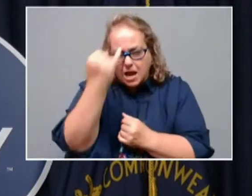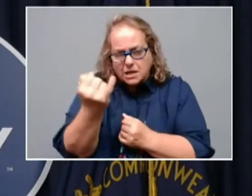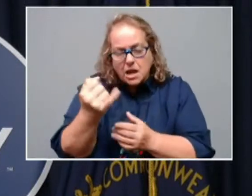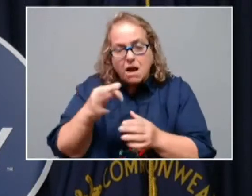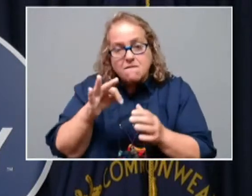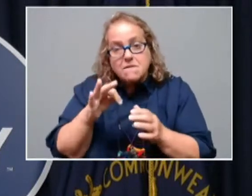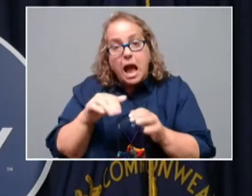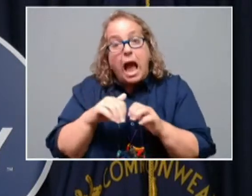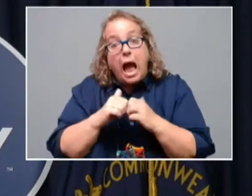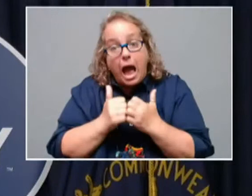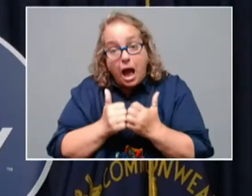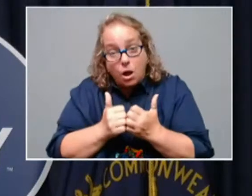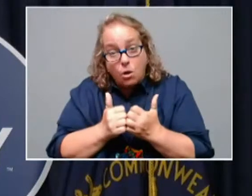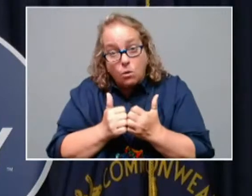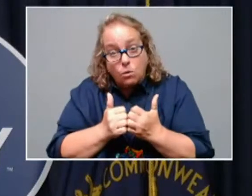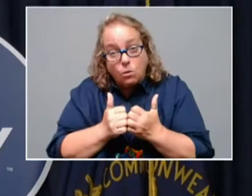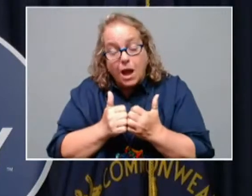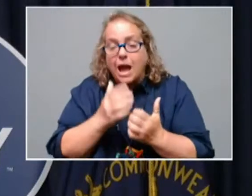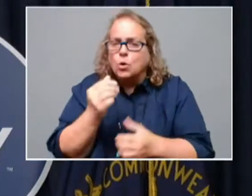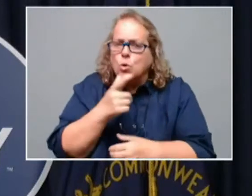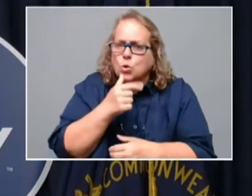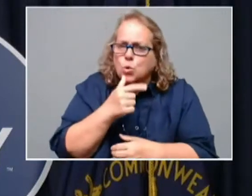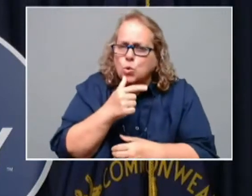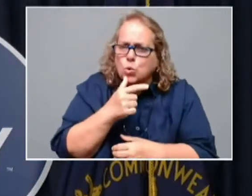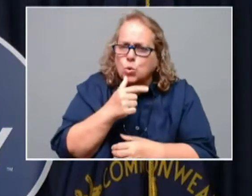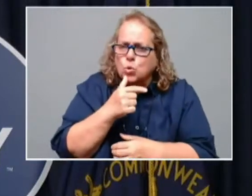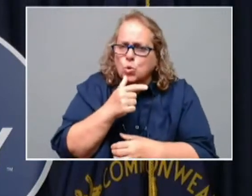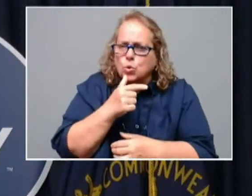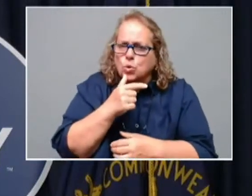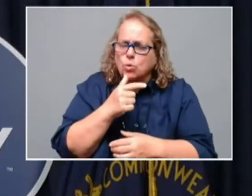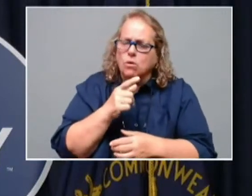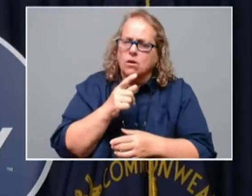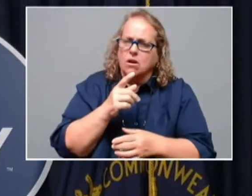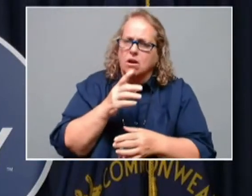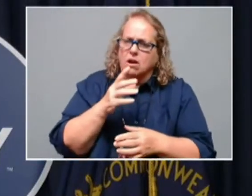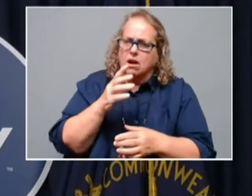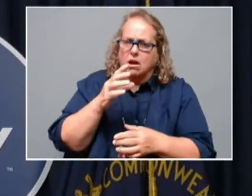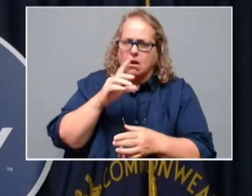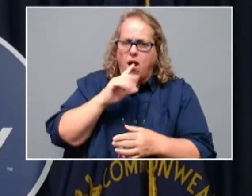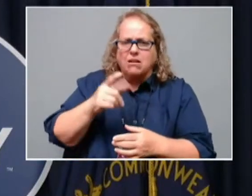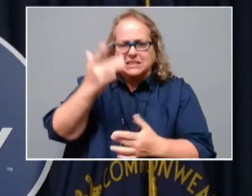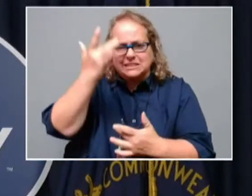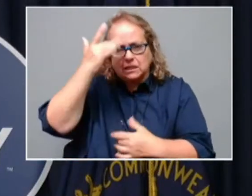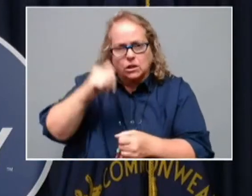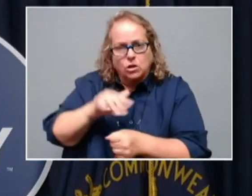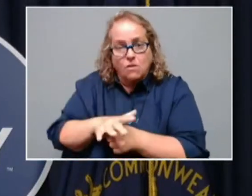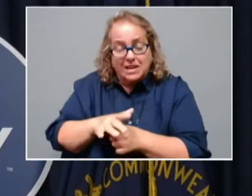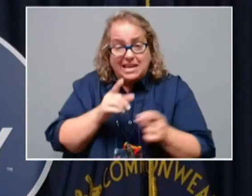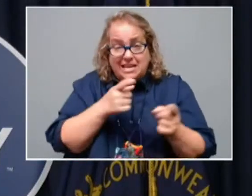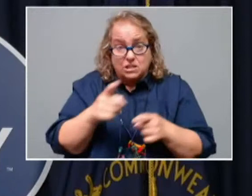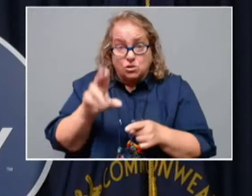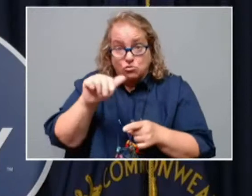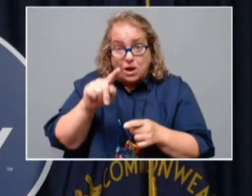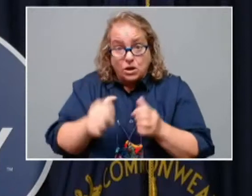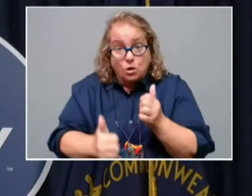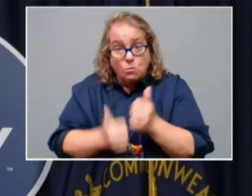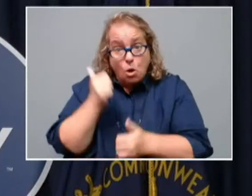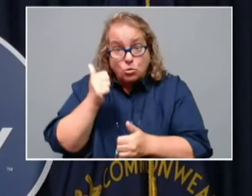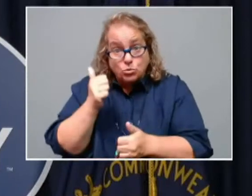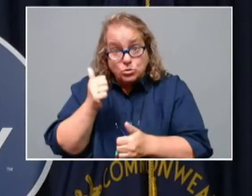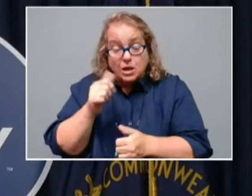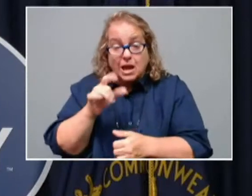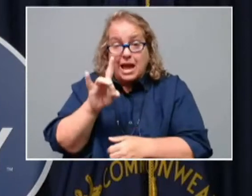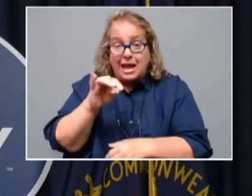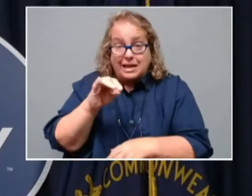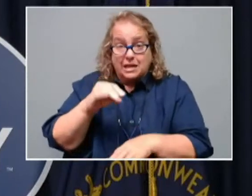how and who makes up these cases. The incident rate for the most vaccinated individuals, which are 80 and older,